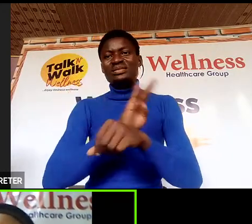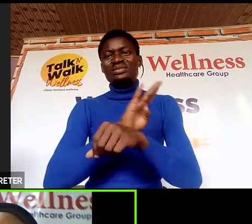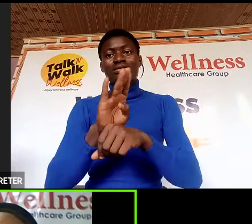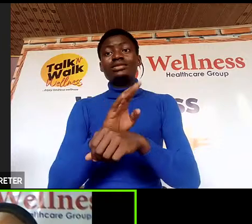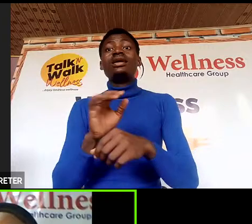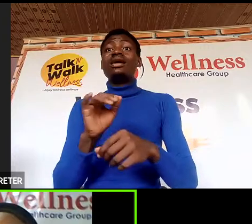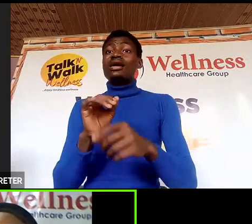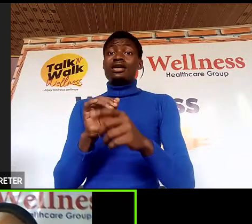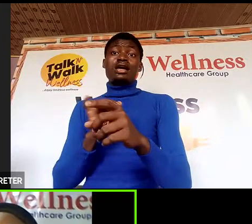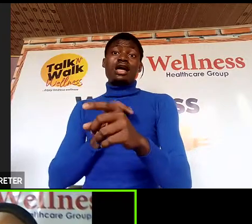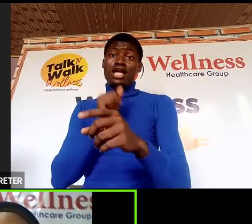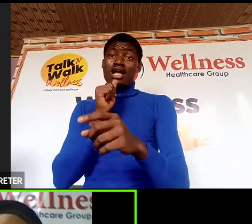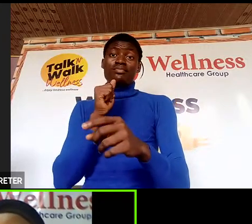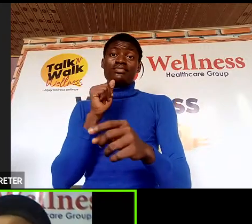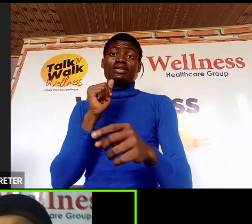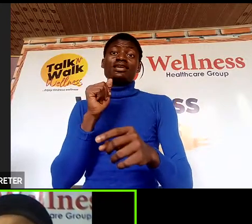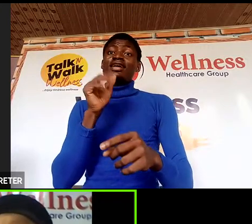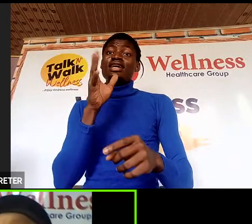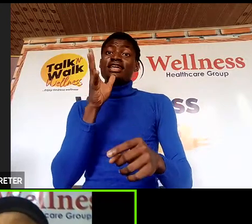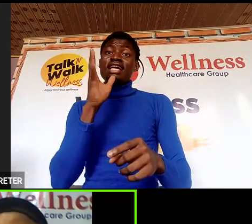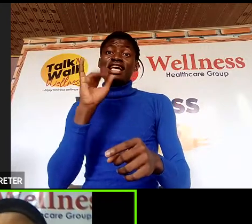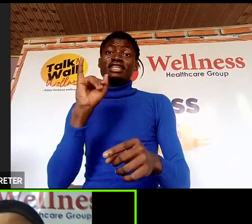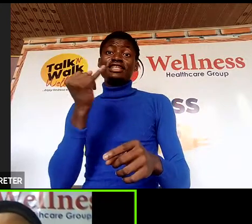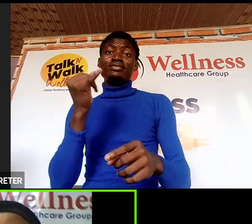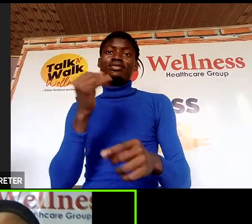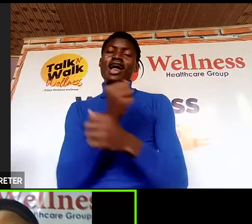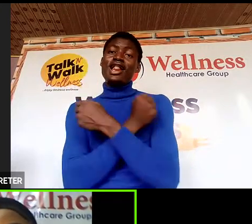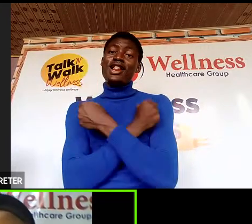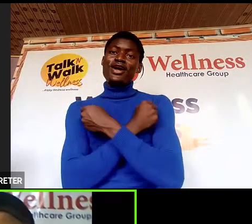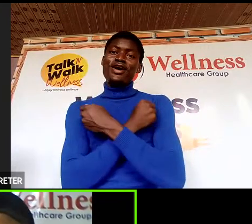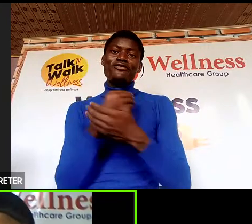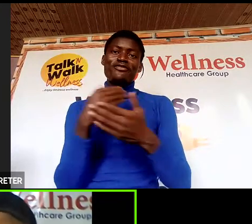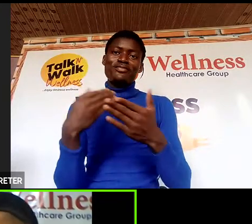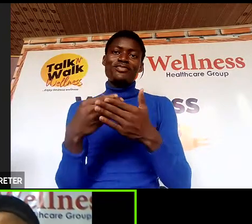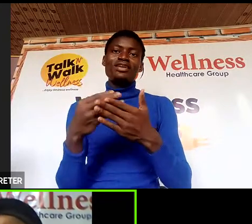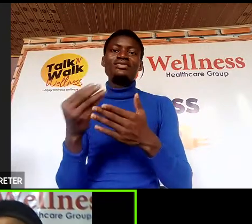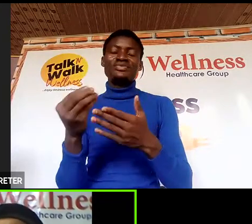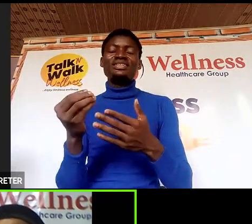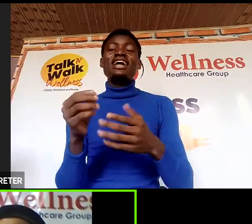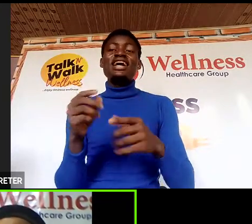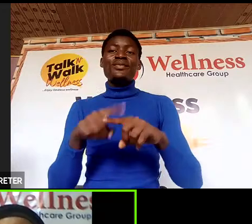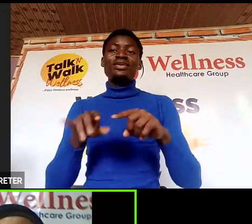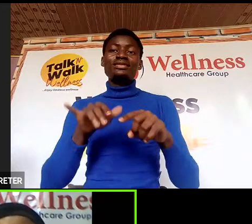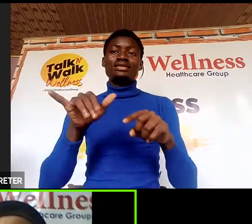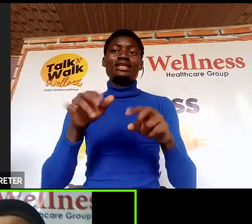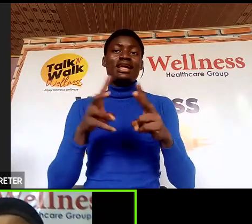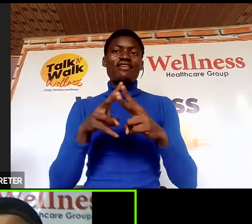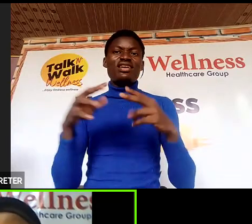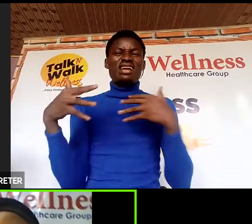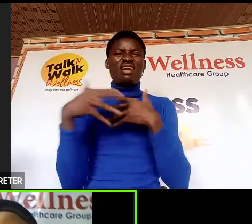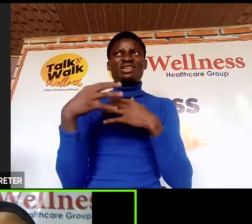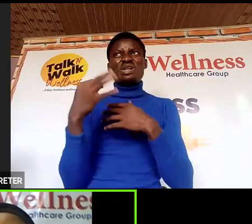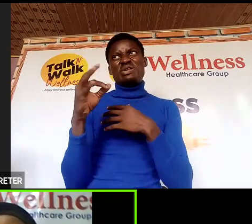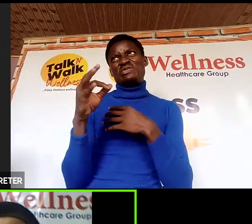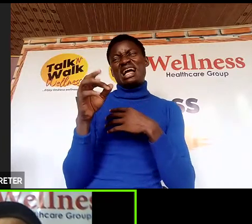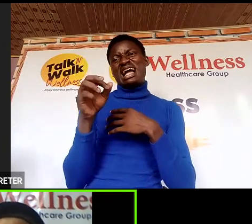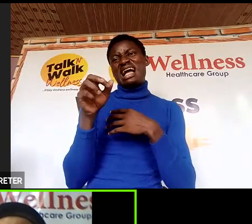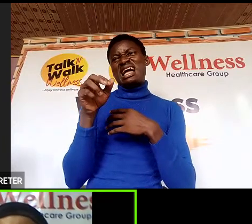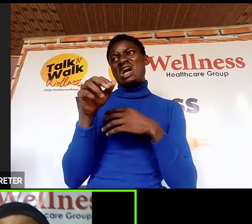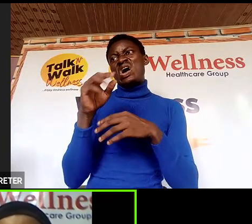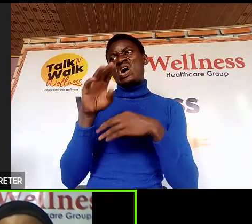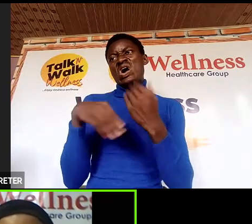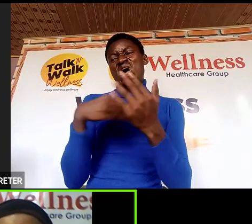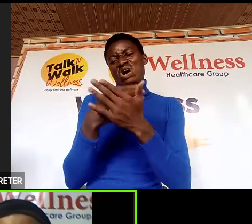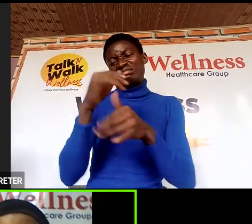am very careful. I'm still very afraid of those schemes. So I don't even put my money. I don't even go near them because I know that I cannot